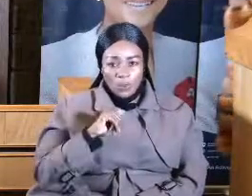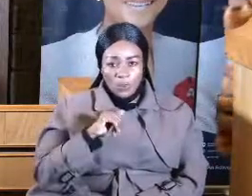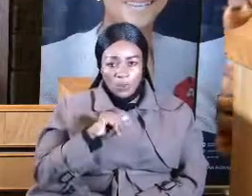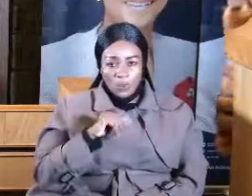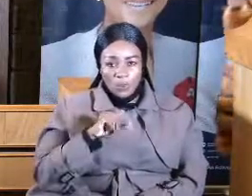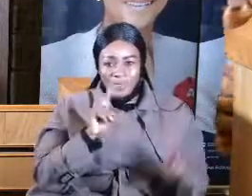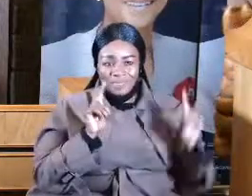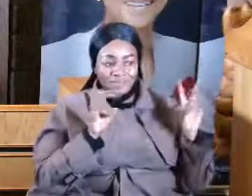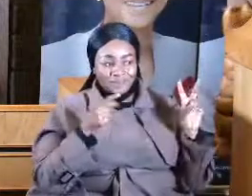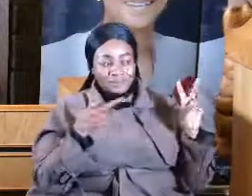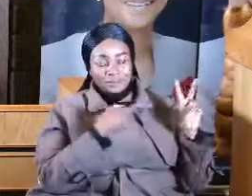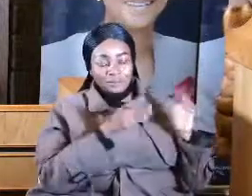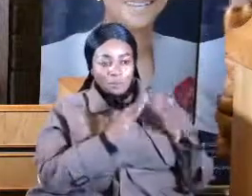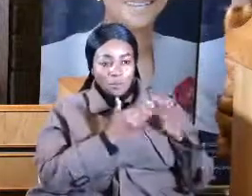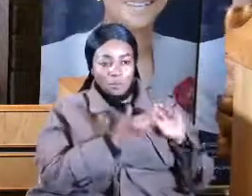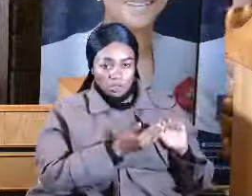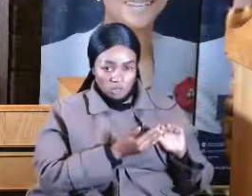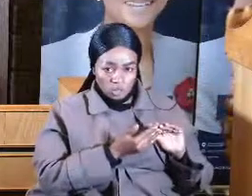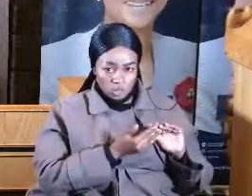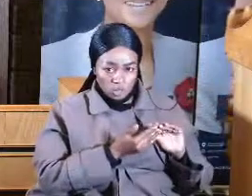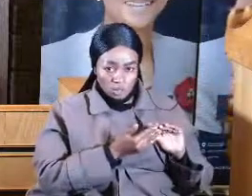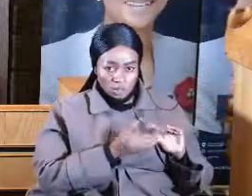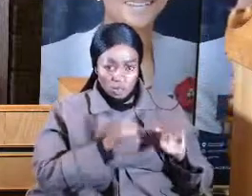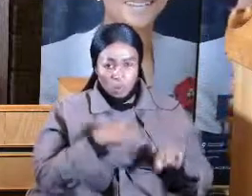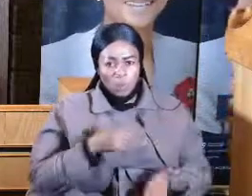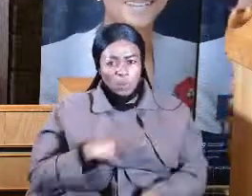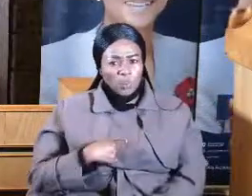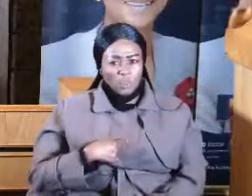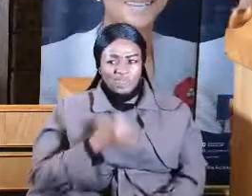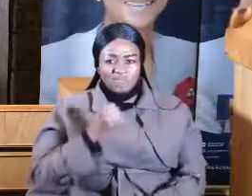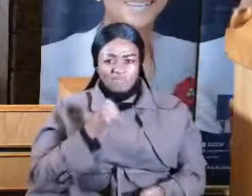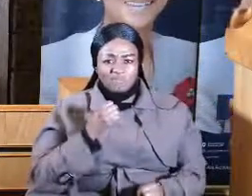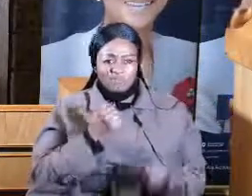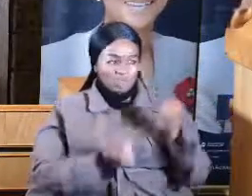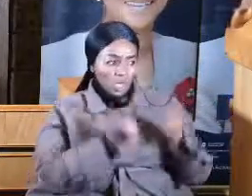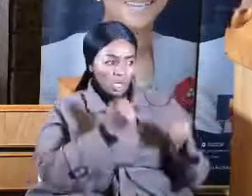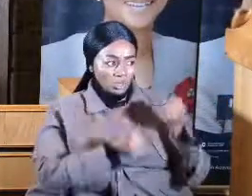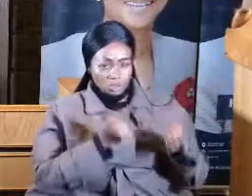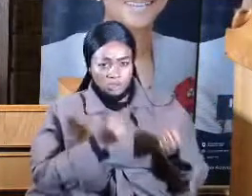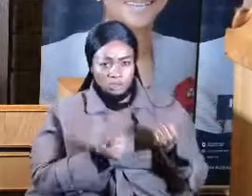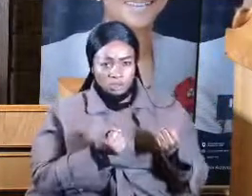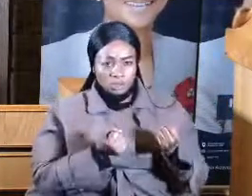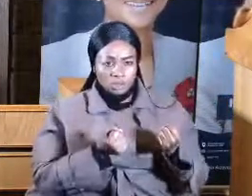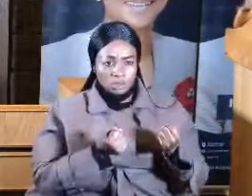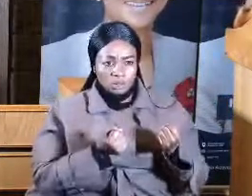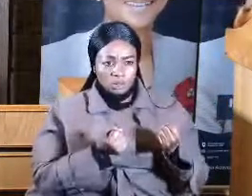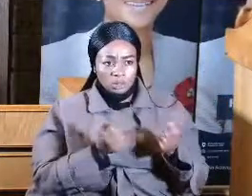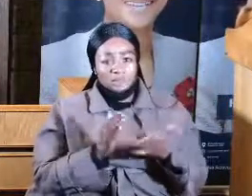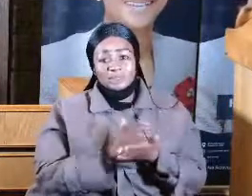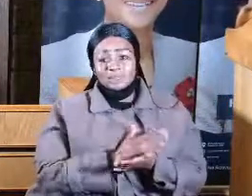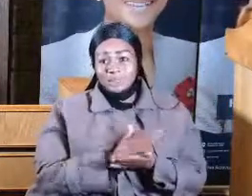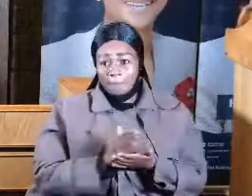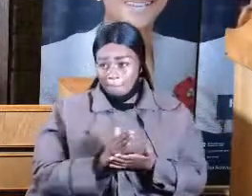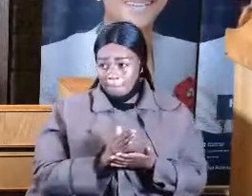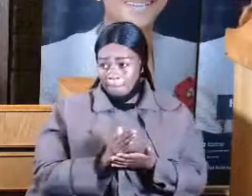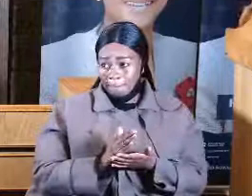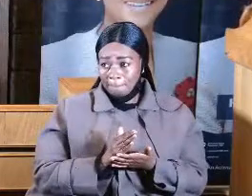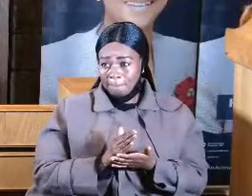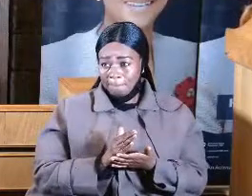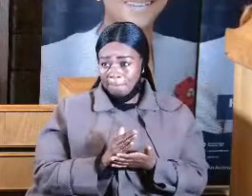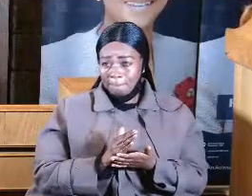these communities. We are still very judgmental when it comes to them. Some of us are even